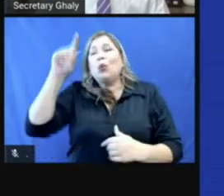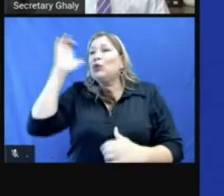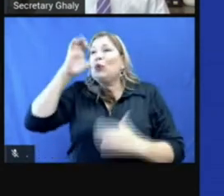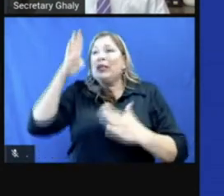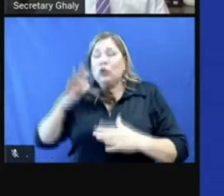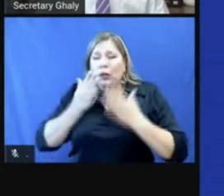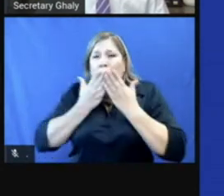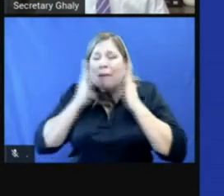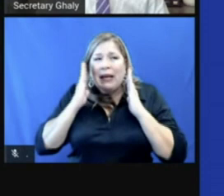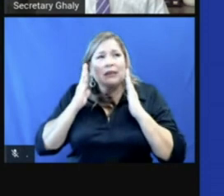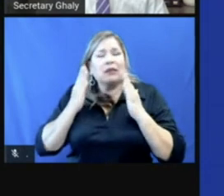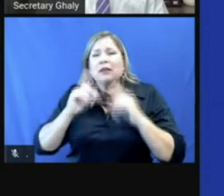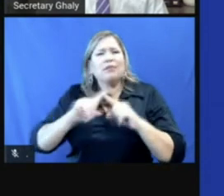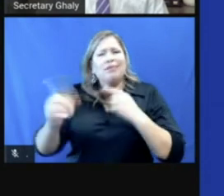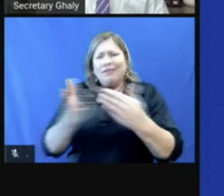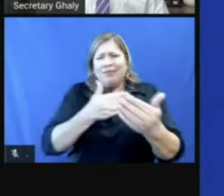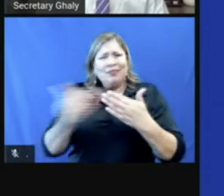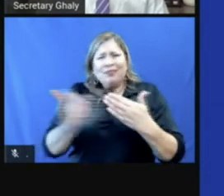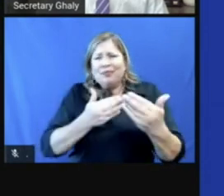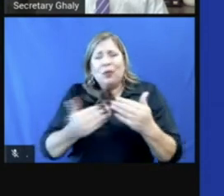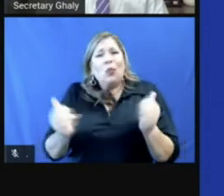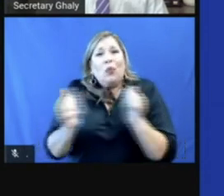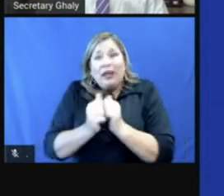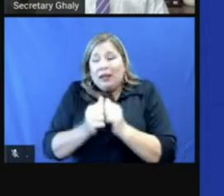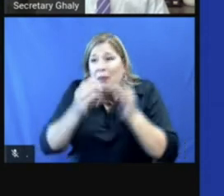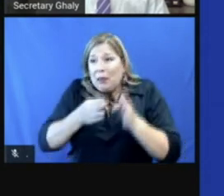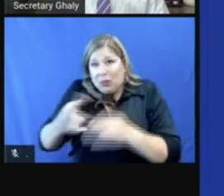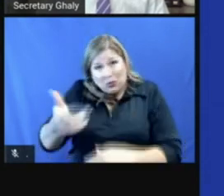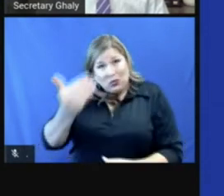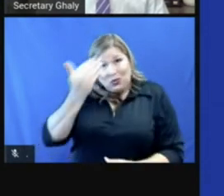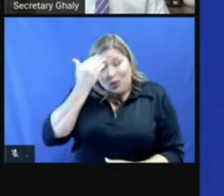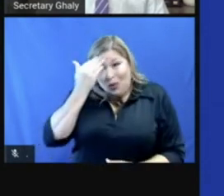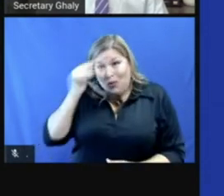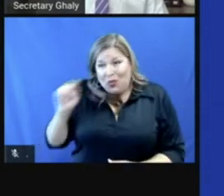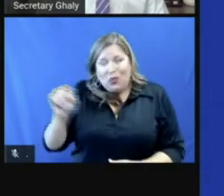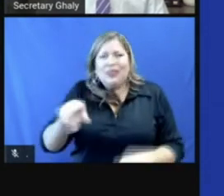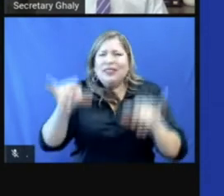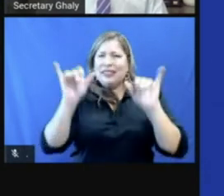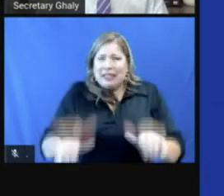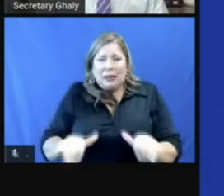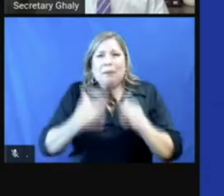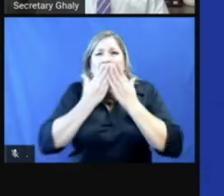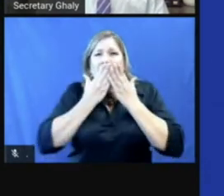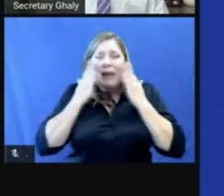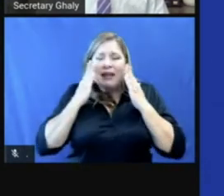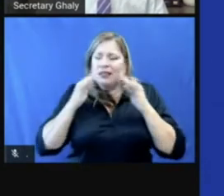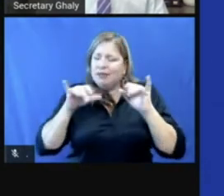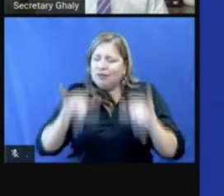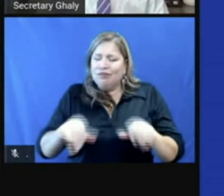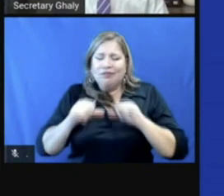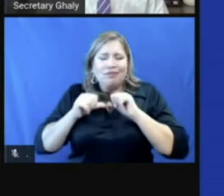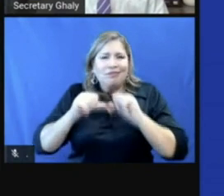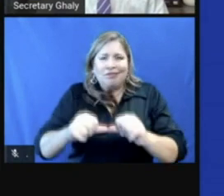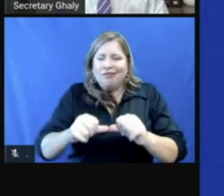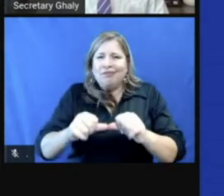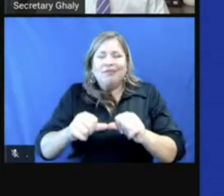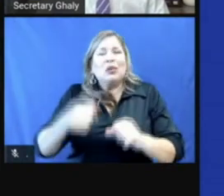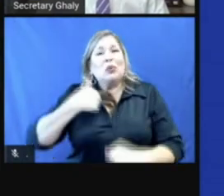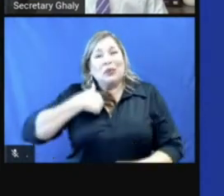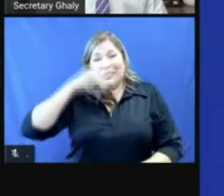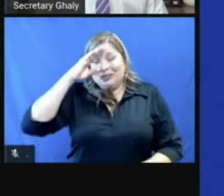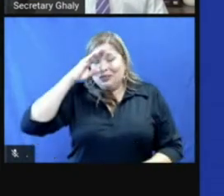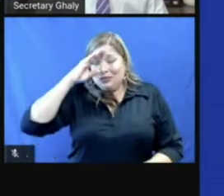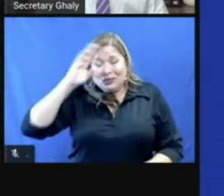but sometimes especially those when you're with those who you're familiar with. We know more and more the role of household